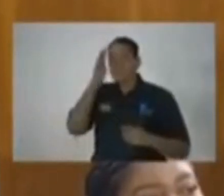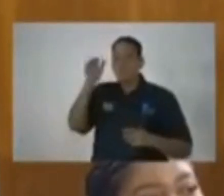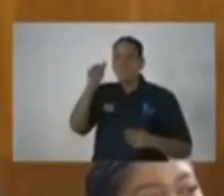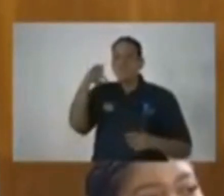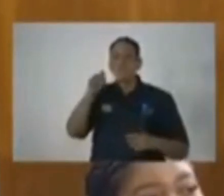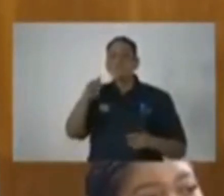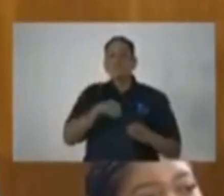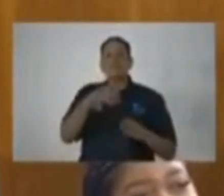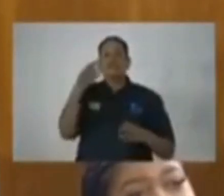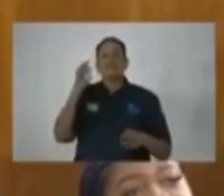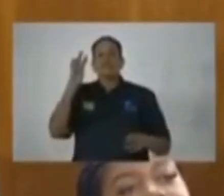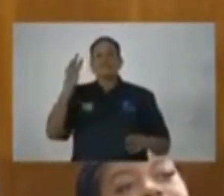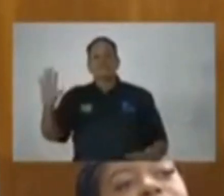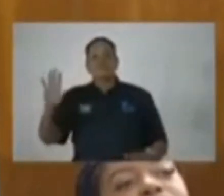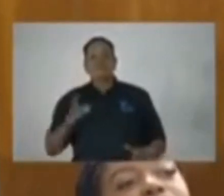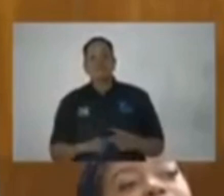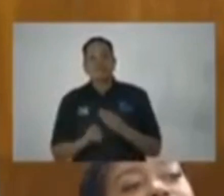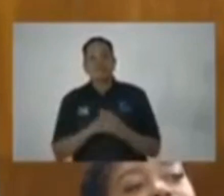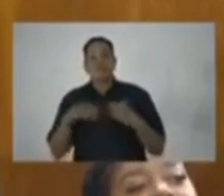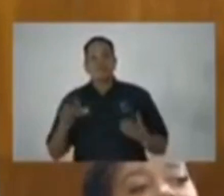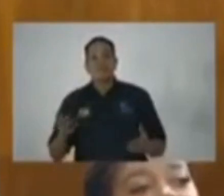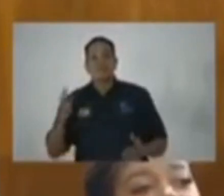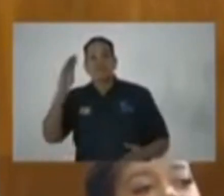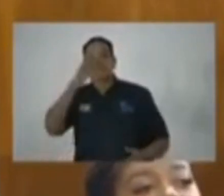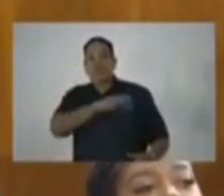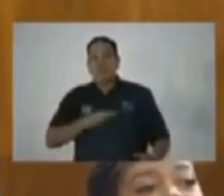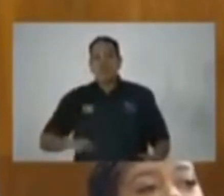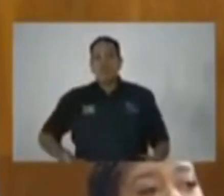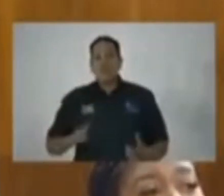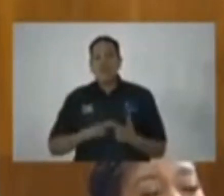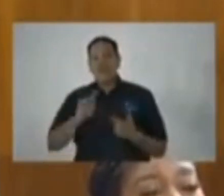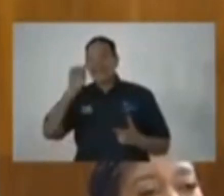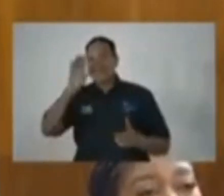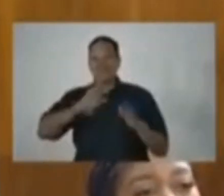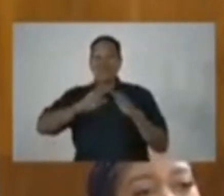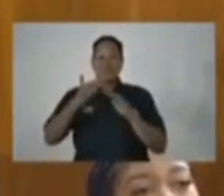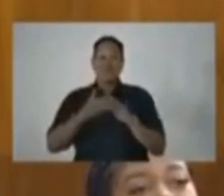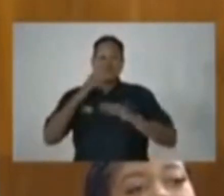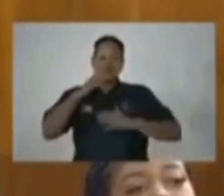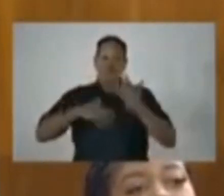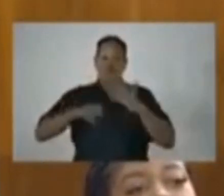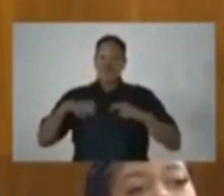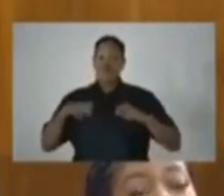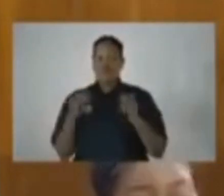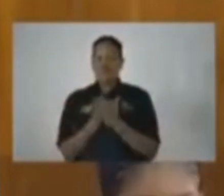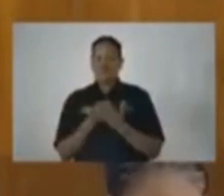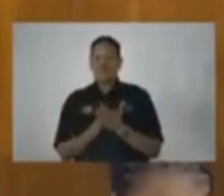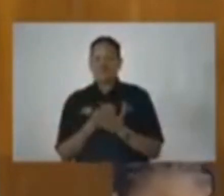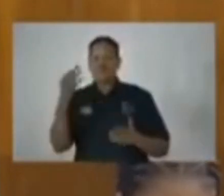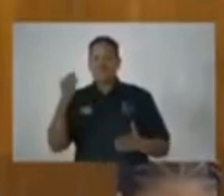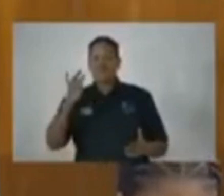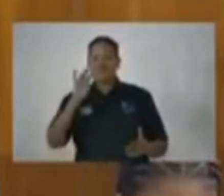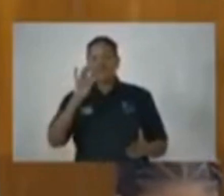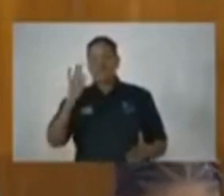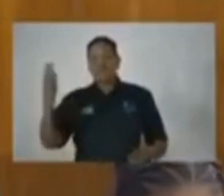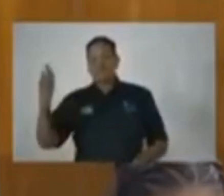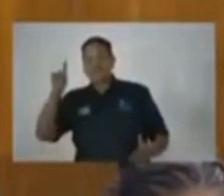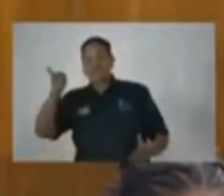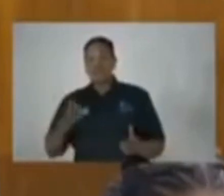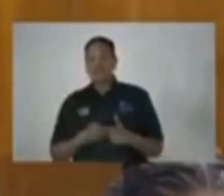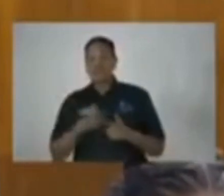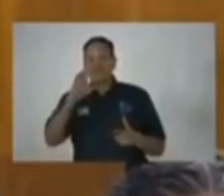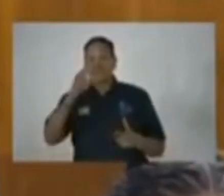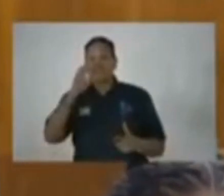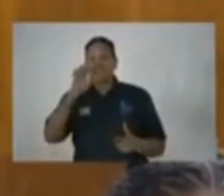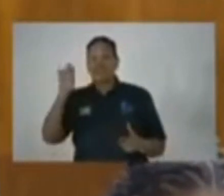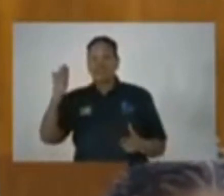PMP in 1976. Michael Manley. Jamaica Social Investment Fund, 1996, PJ Patterson. Chase